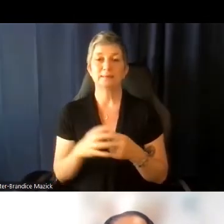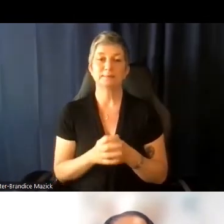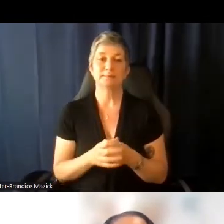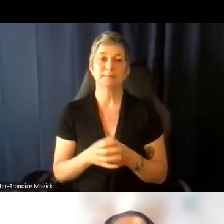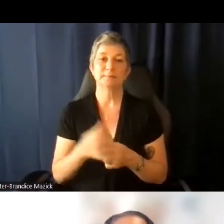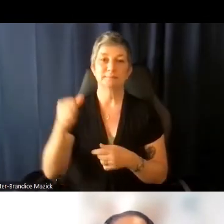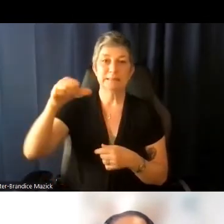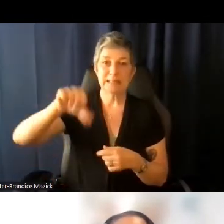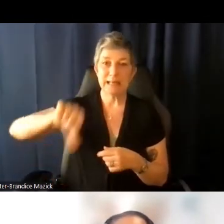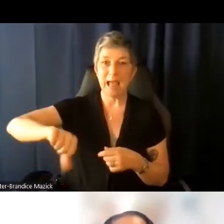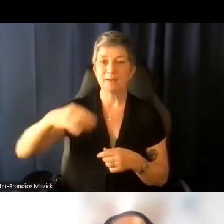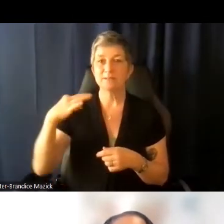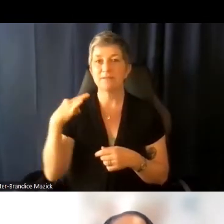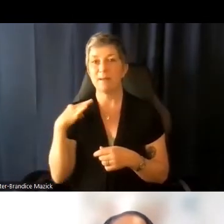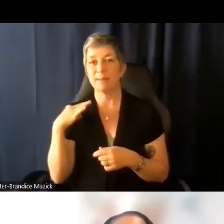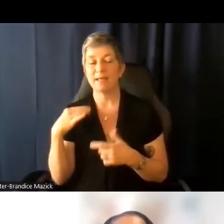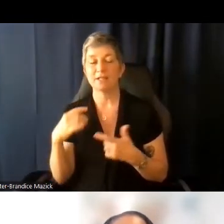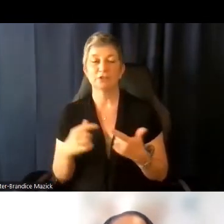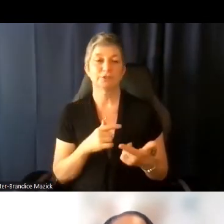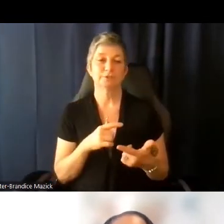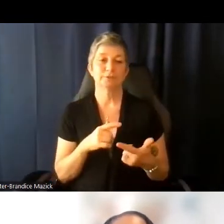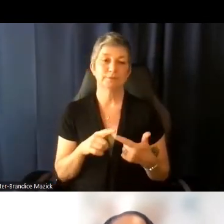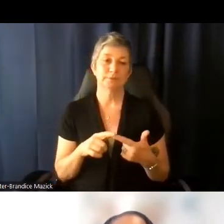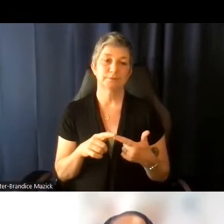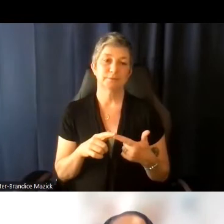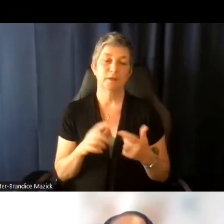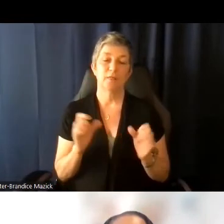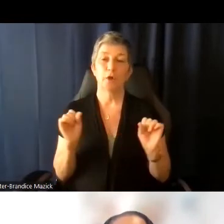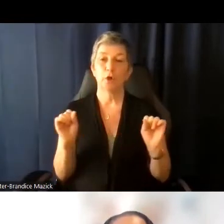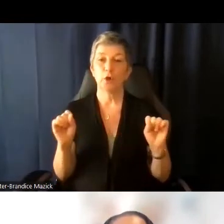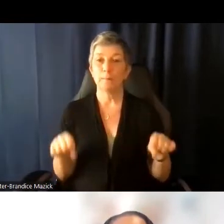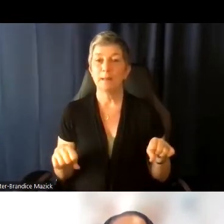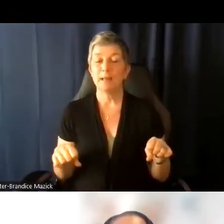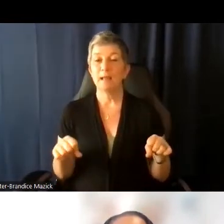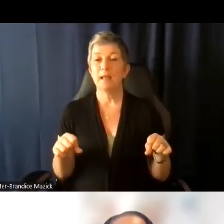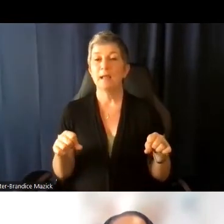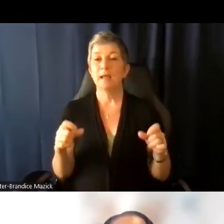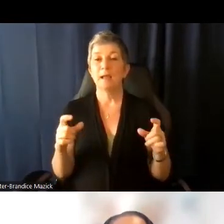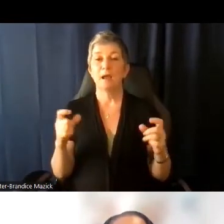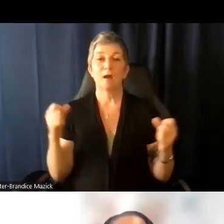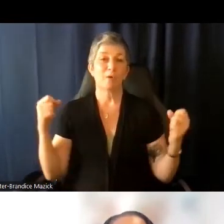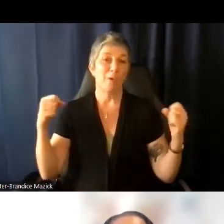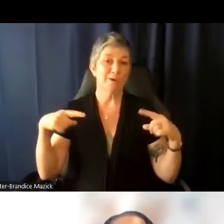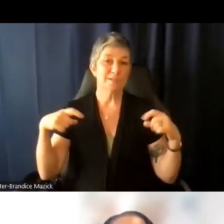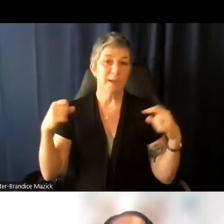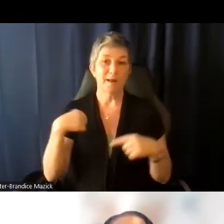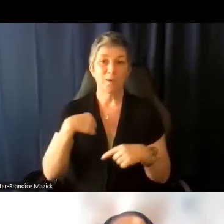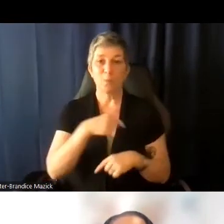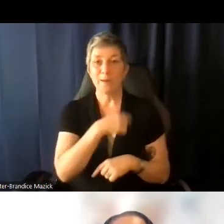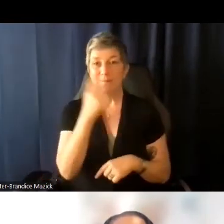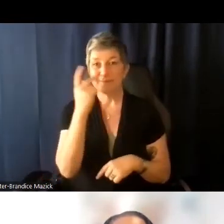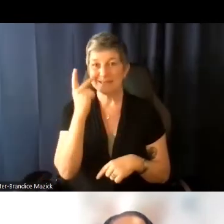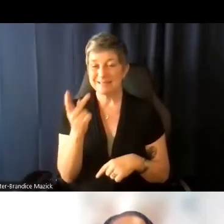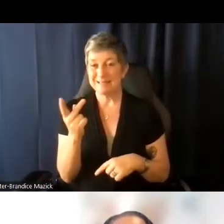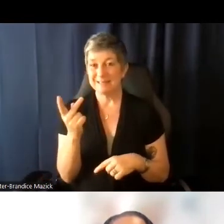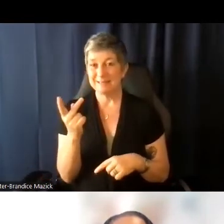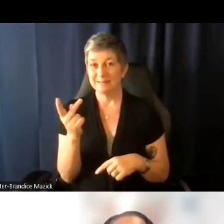denials of applications. There could be correspondence we've seen in